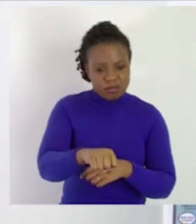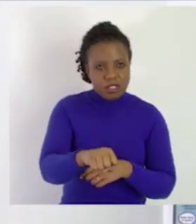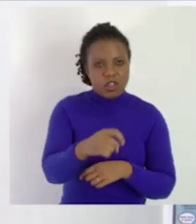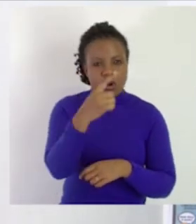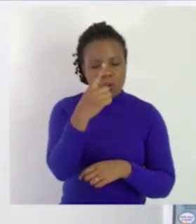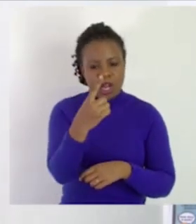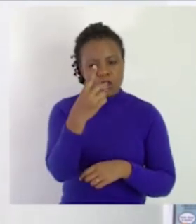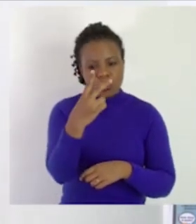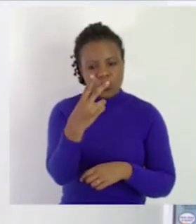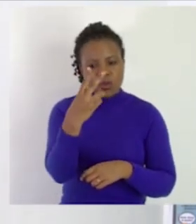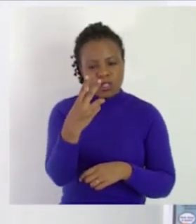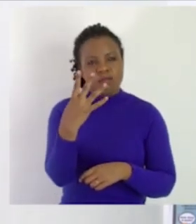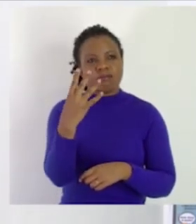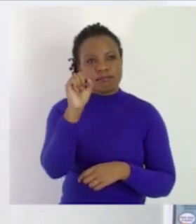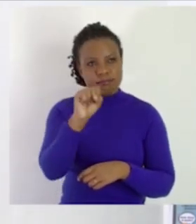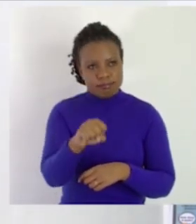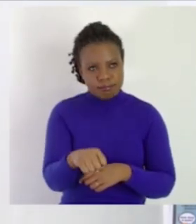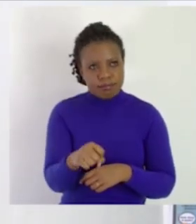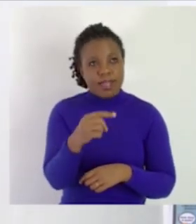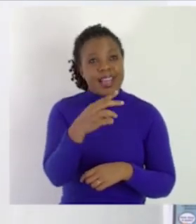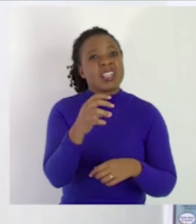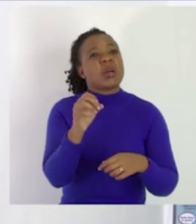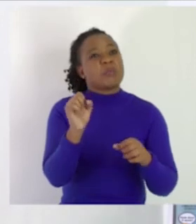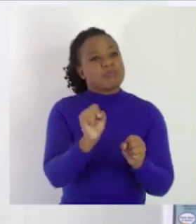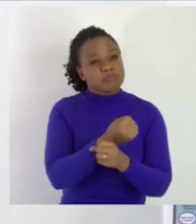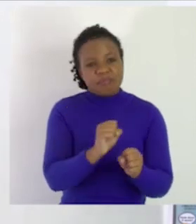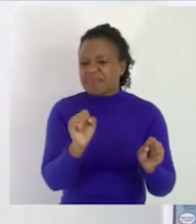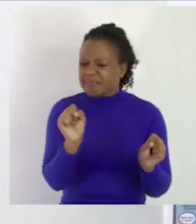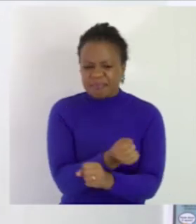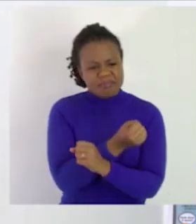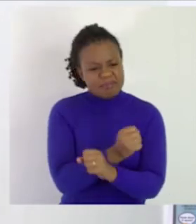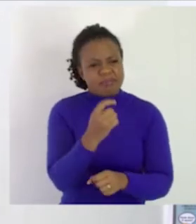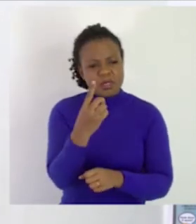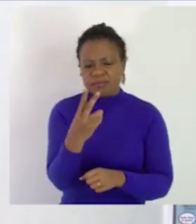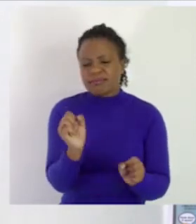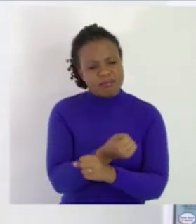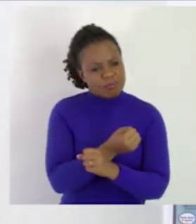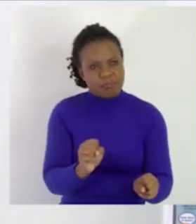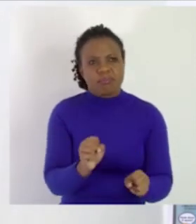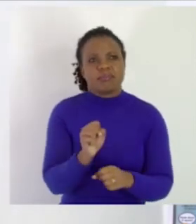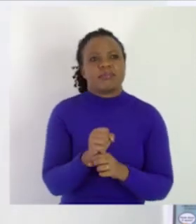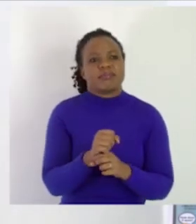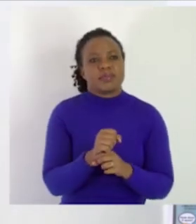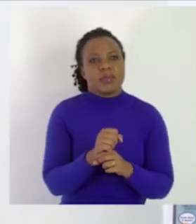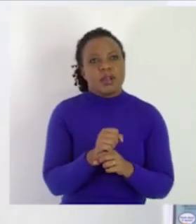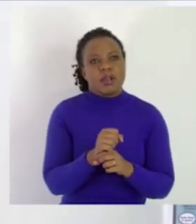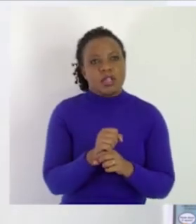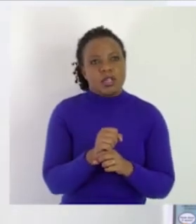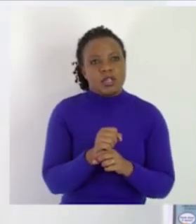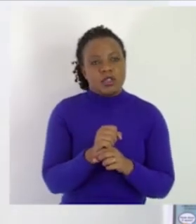and uncountable nouns, it means you cannot count them. Right, let us follow through